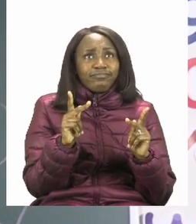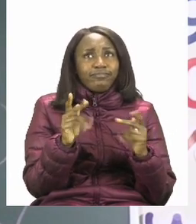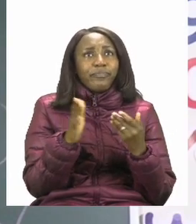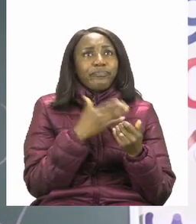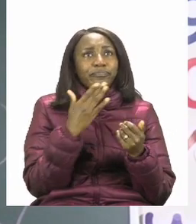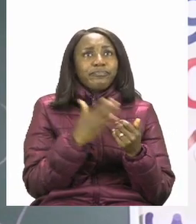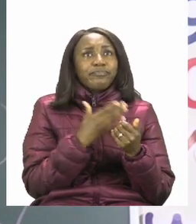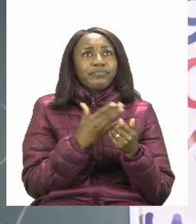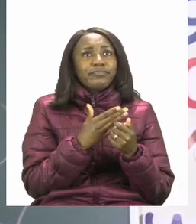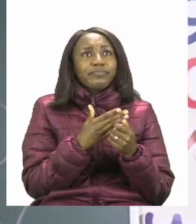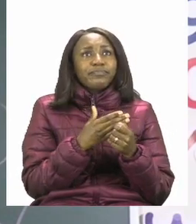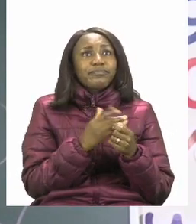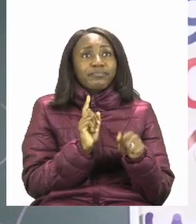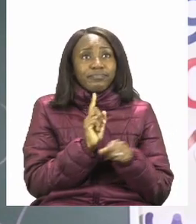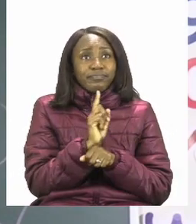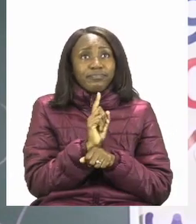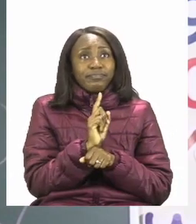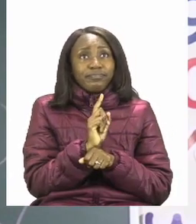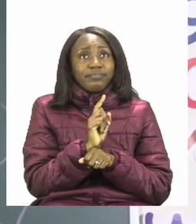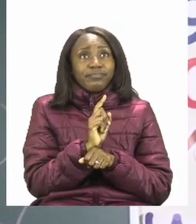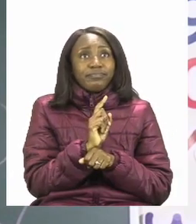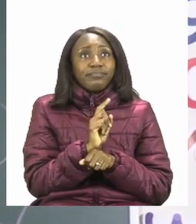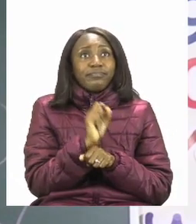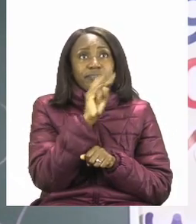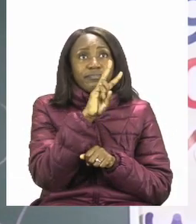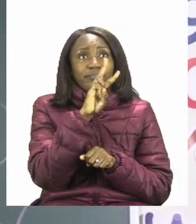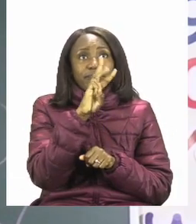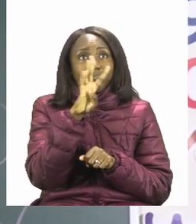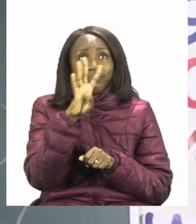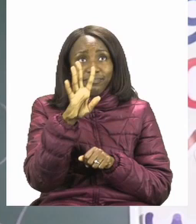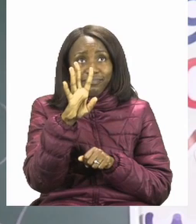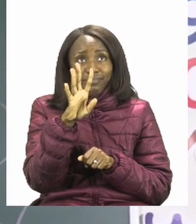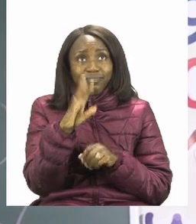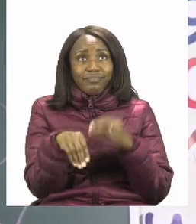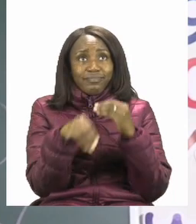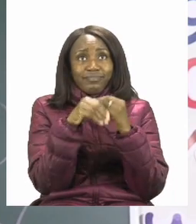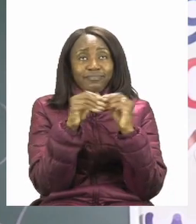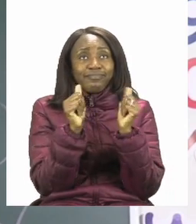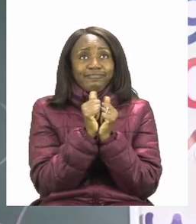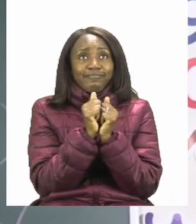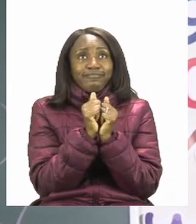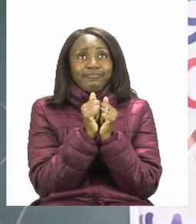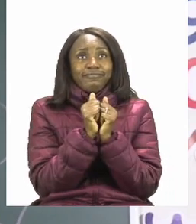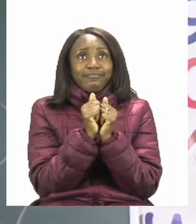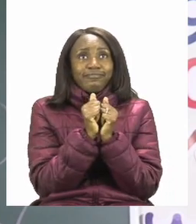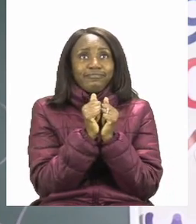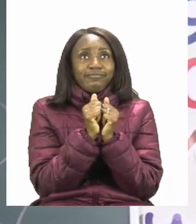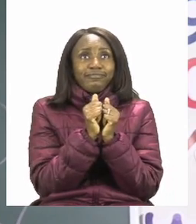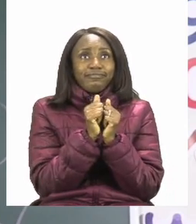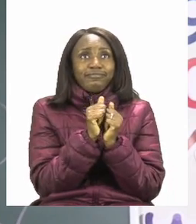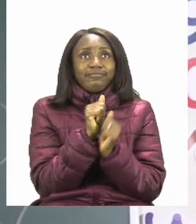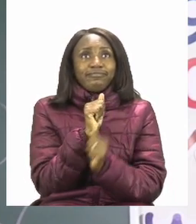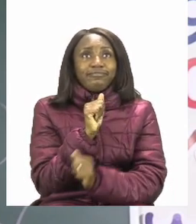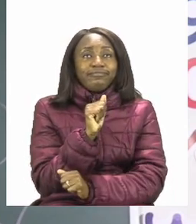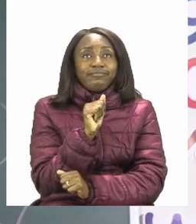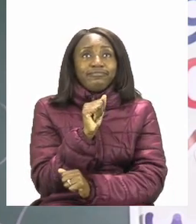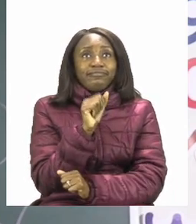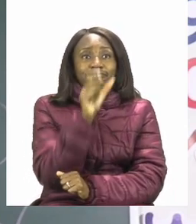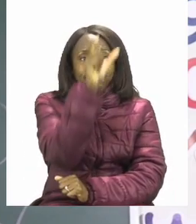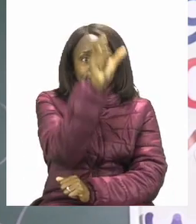simple. All we need to do is count and add for each of them. So we need to